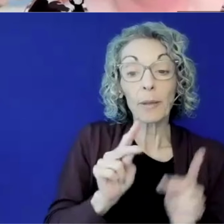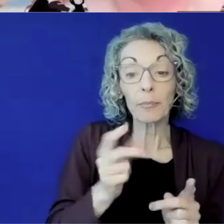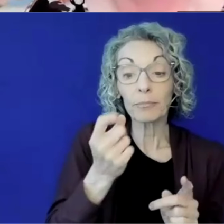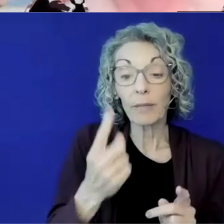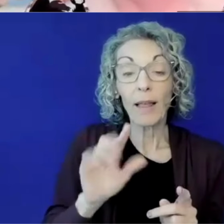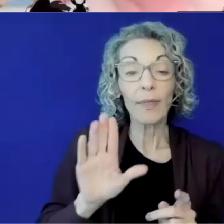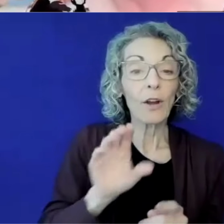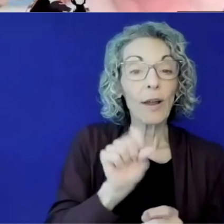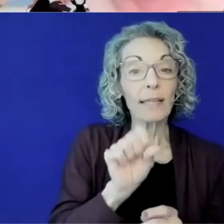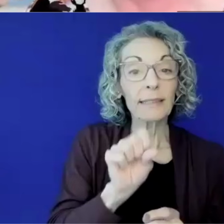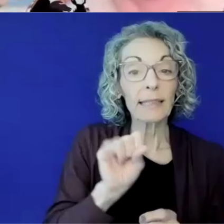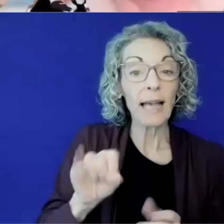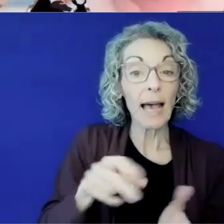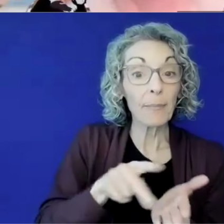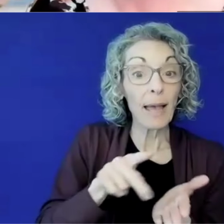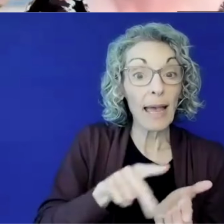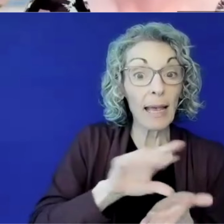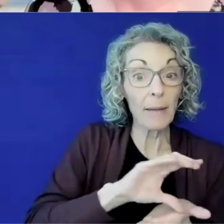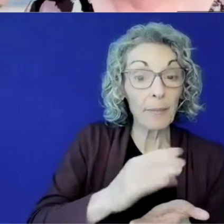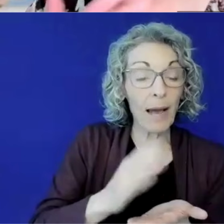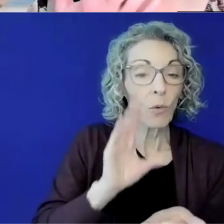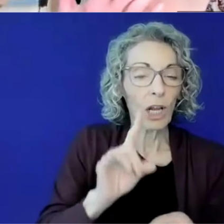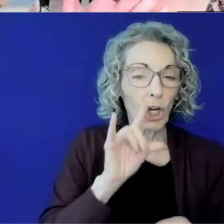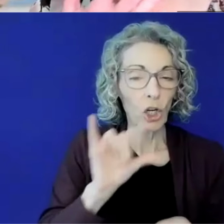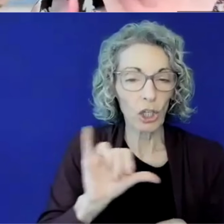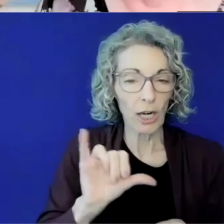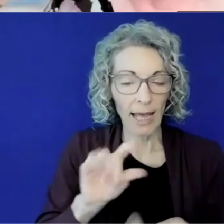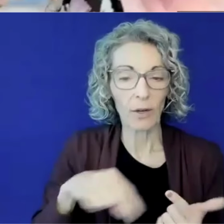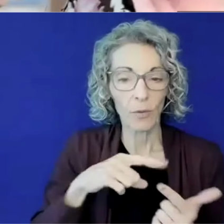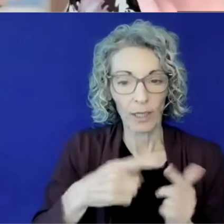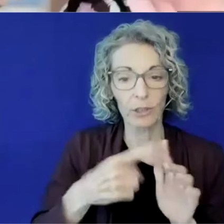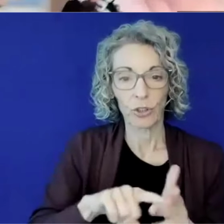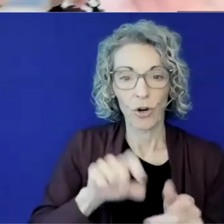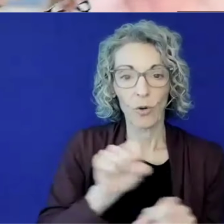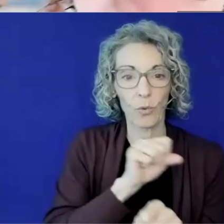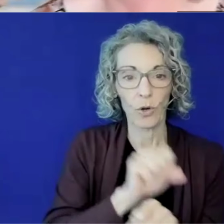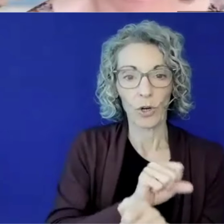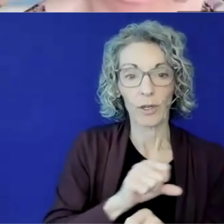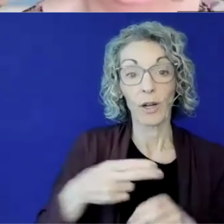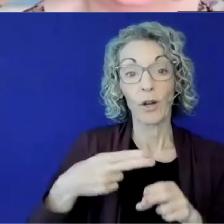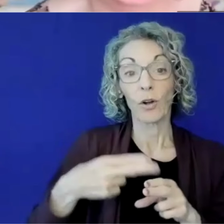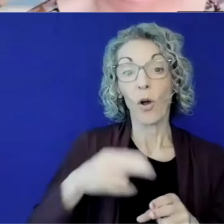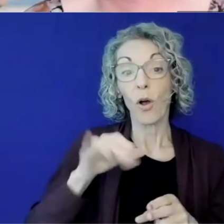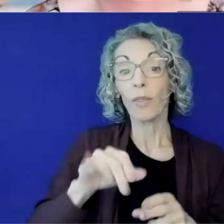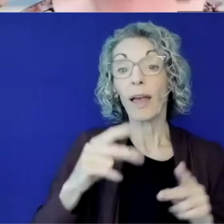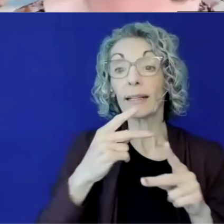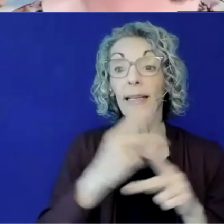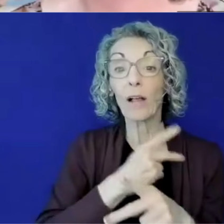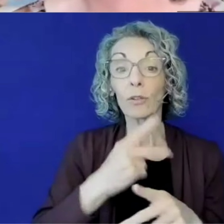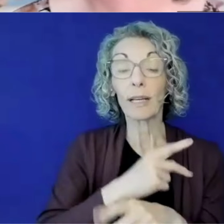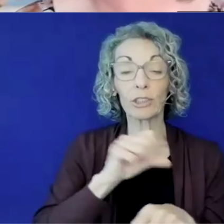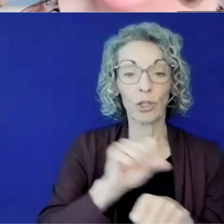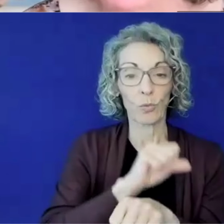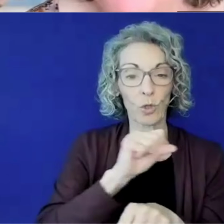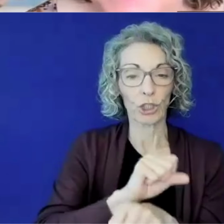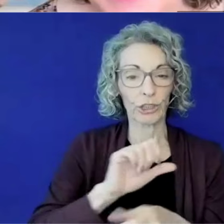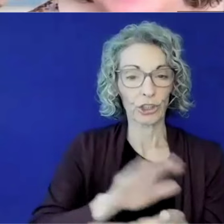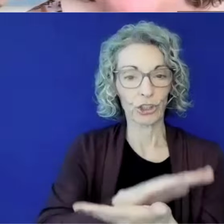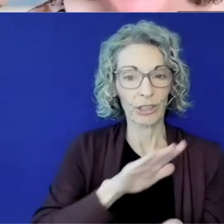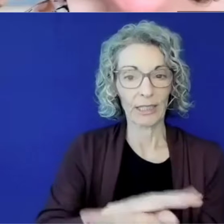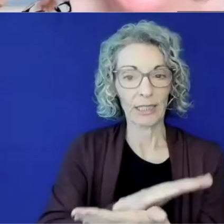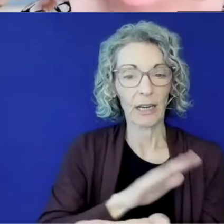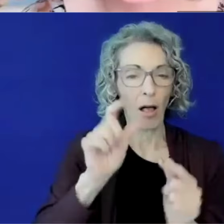will be when they start working. And we call this the SSI calculation worksheet. I'm going to